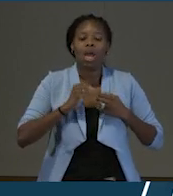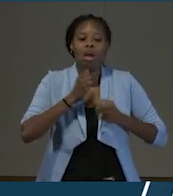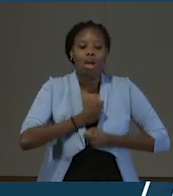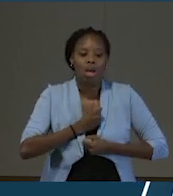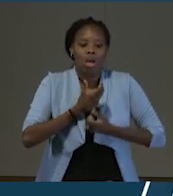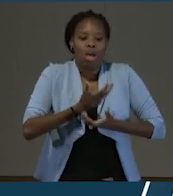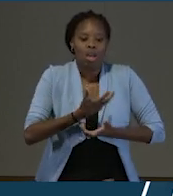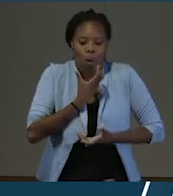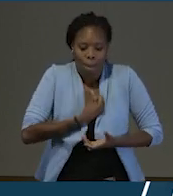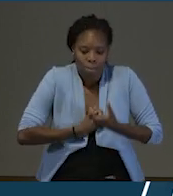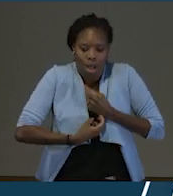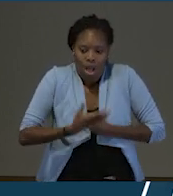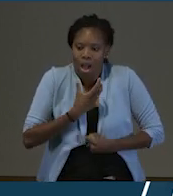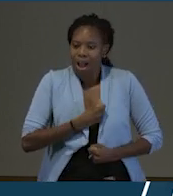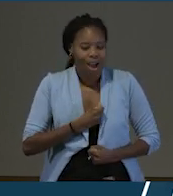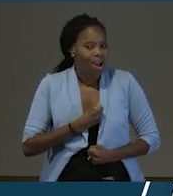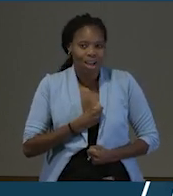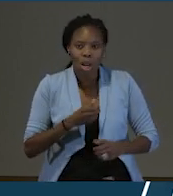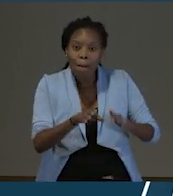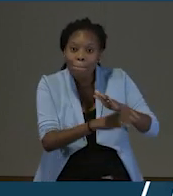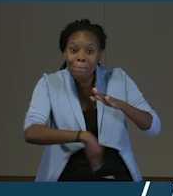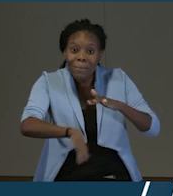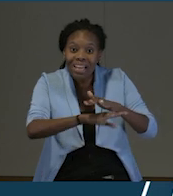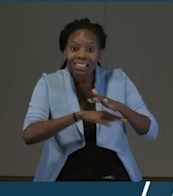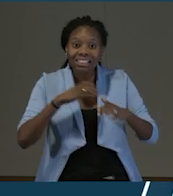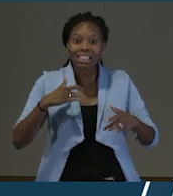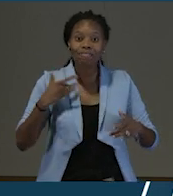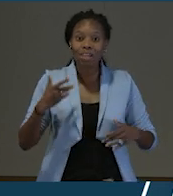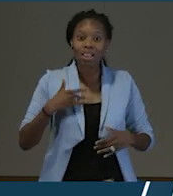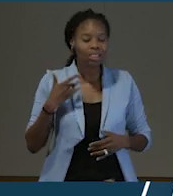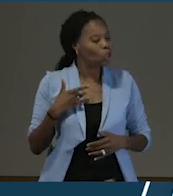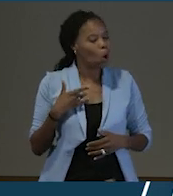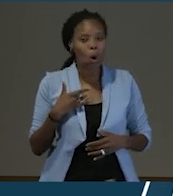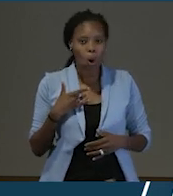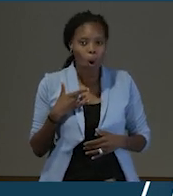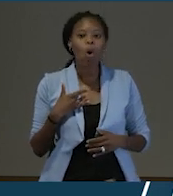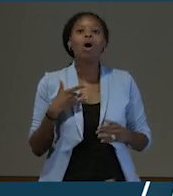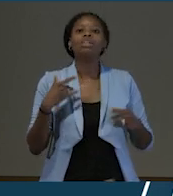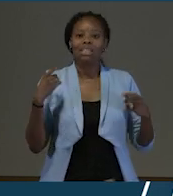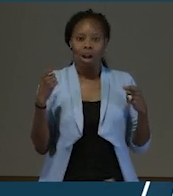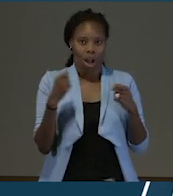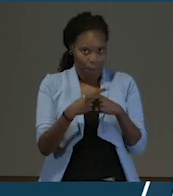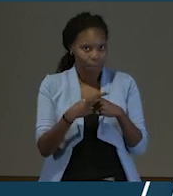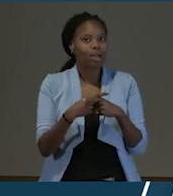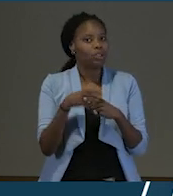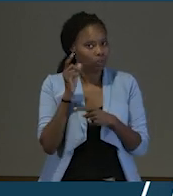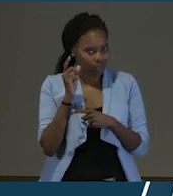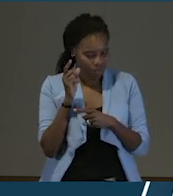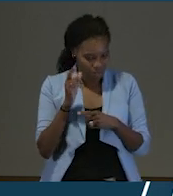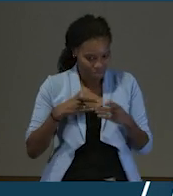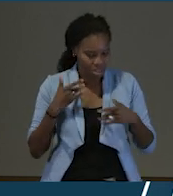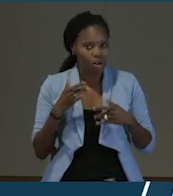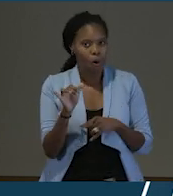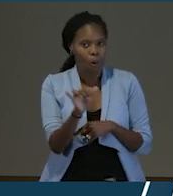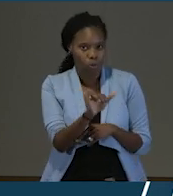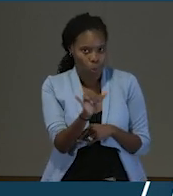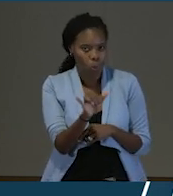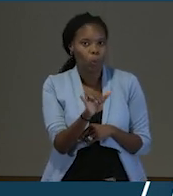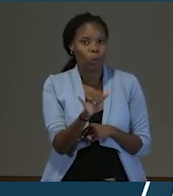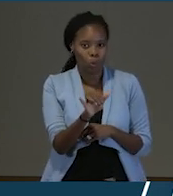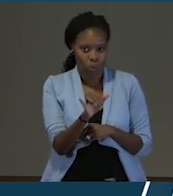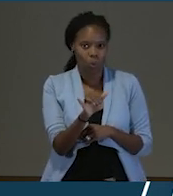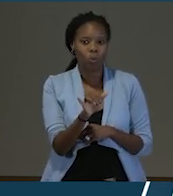basic emotions, teach them those complex ones as well without judgment. Most kids know happy, mad, sad. There's so much